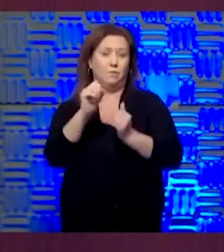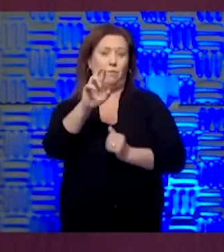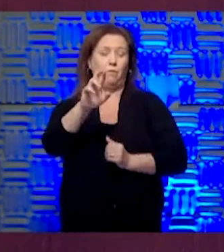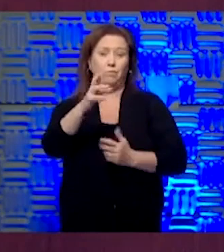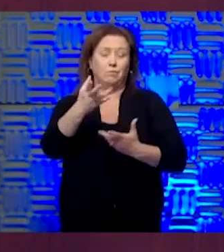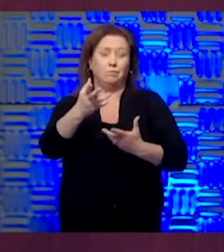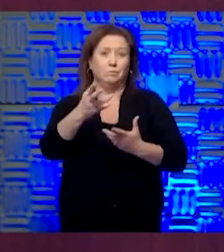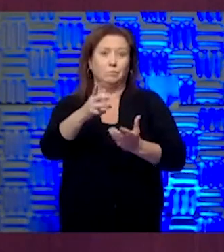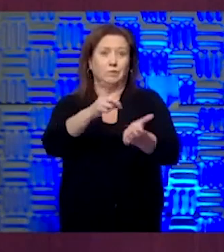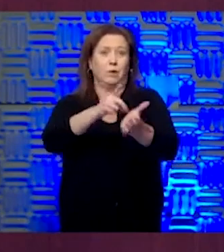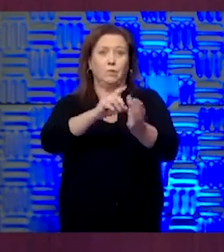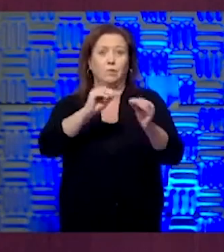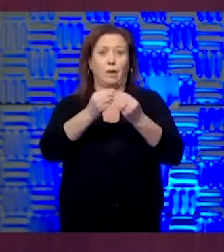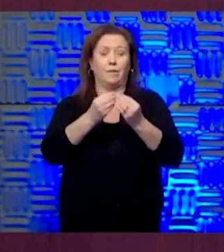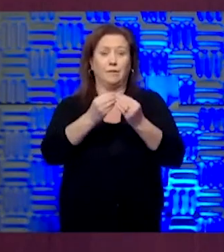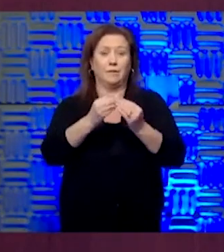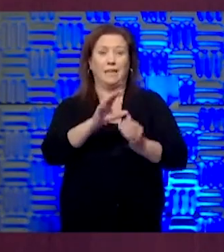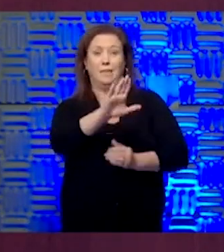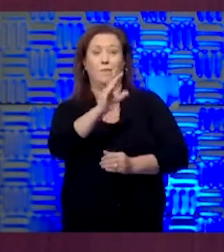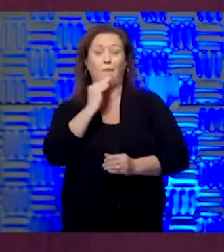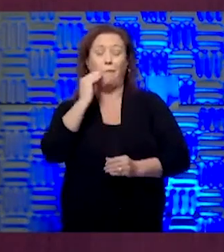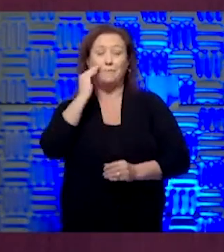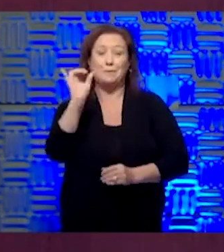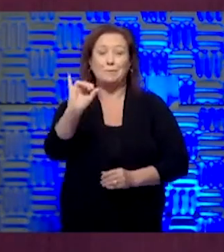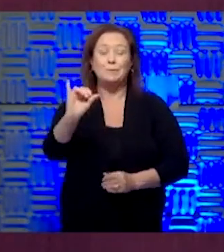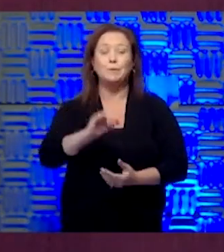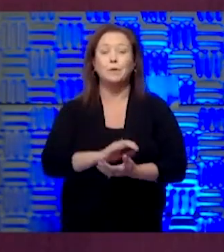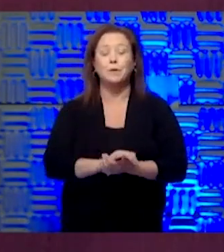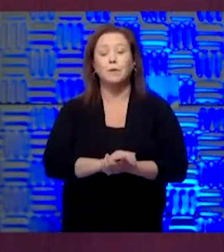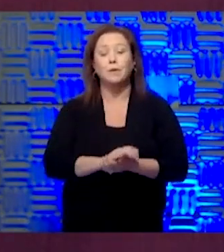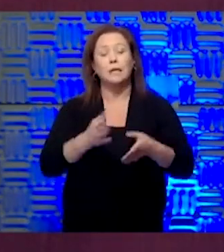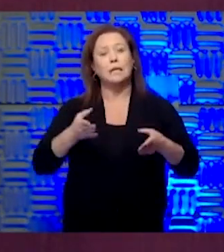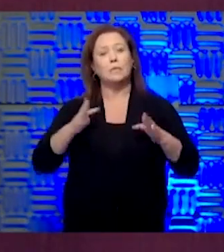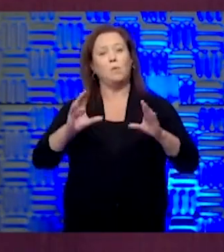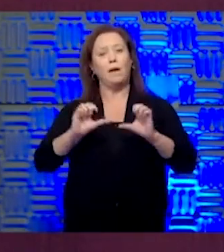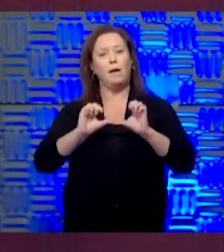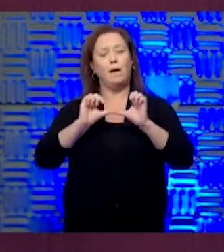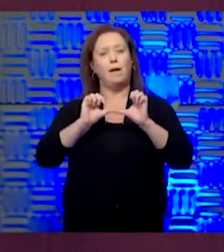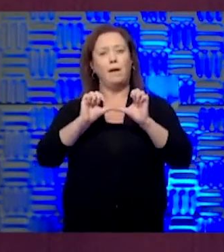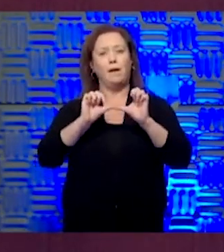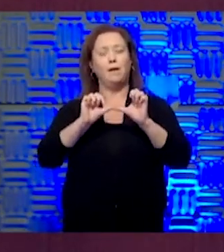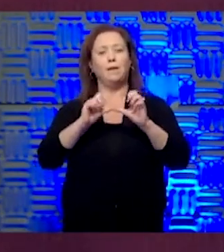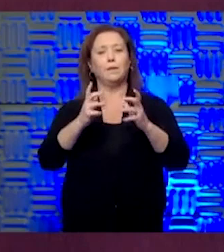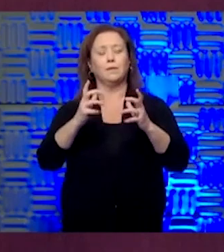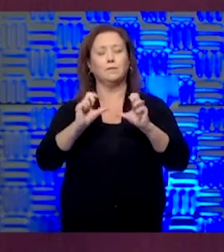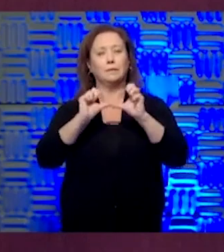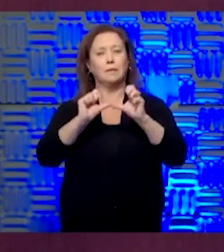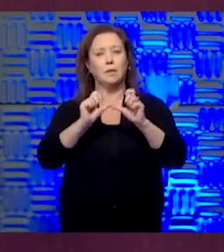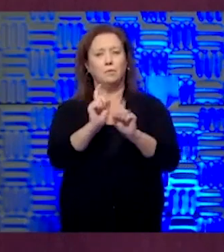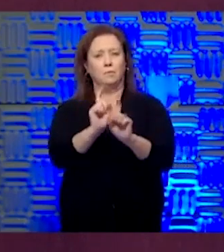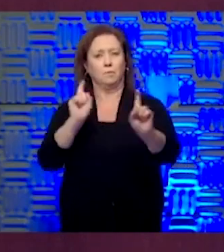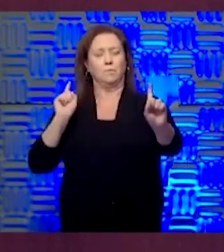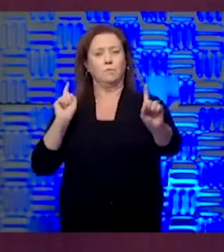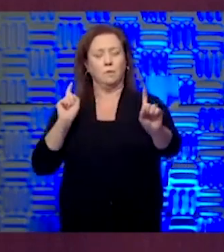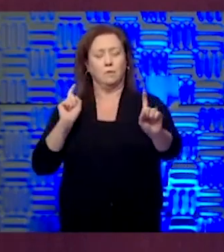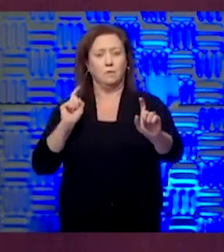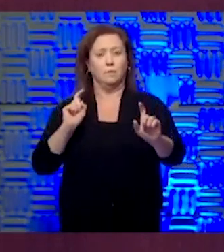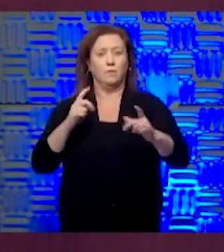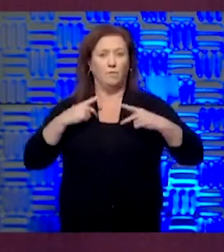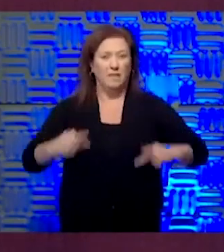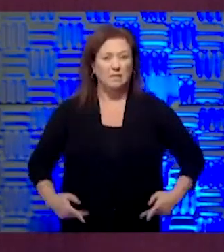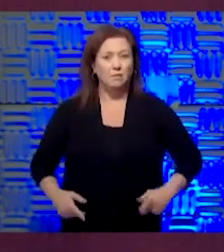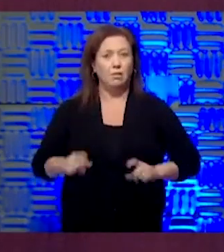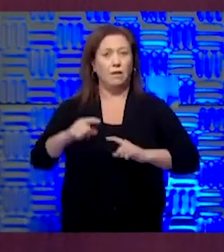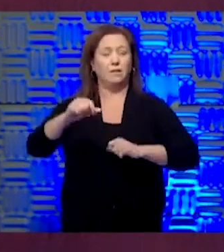physician offices in their own homes. And so is a way to maintain that physical and social distancing. This is not only a great tool for that,